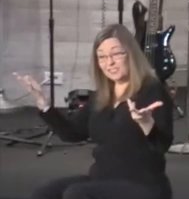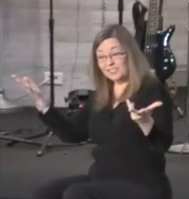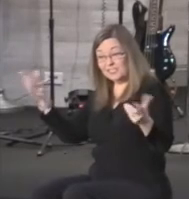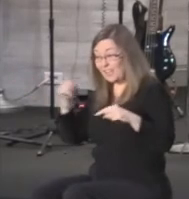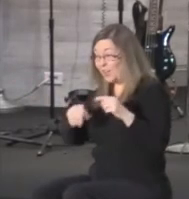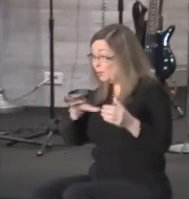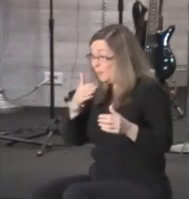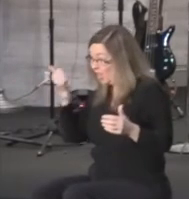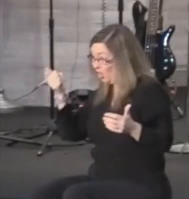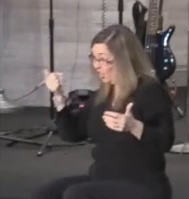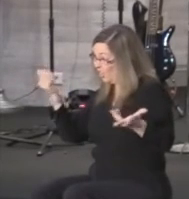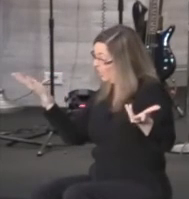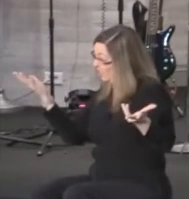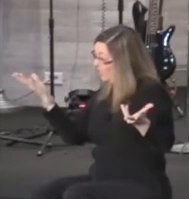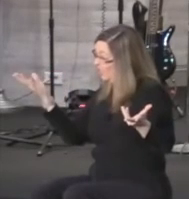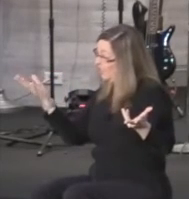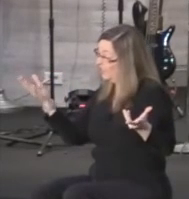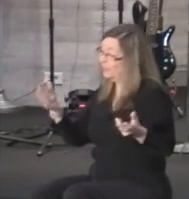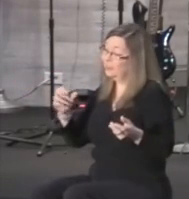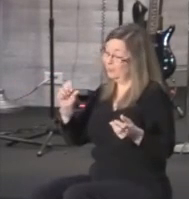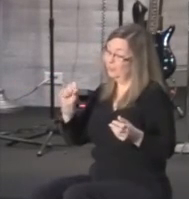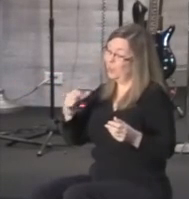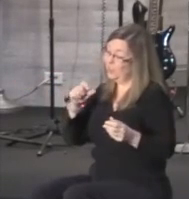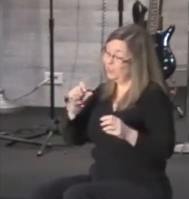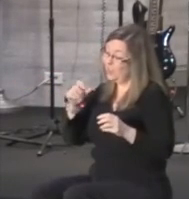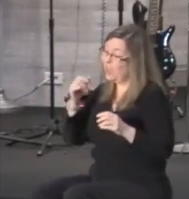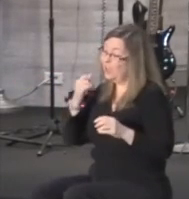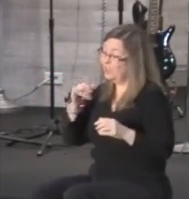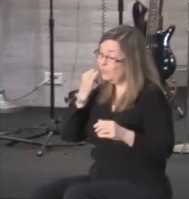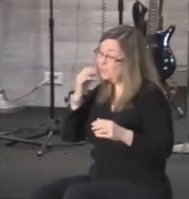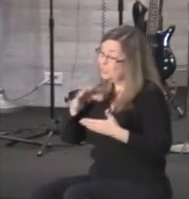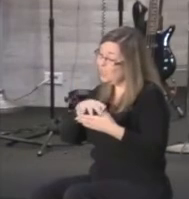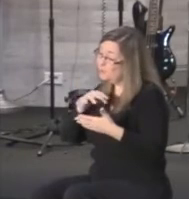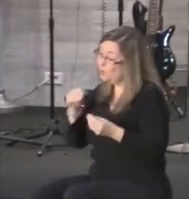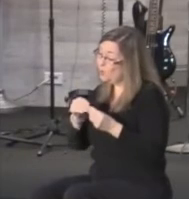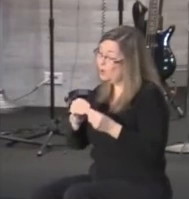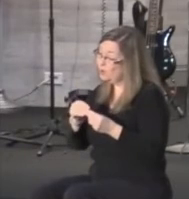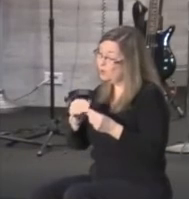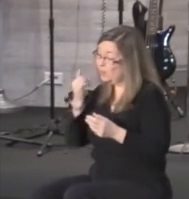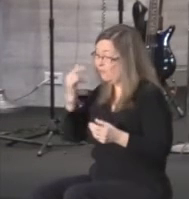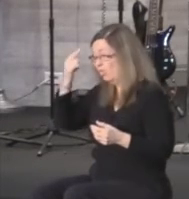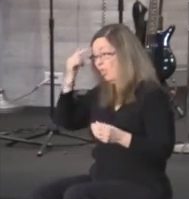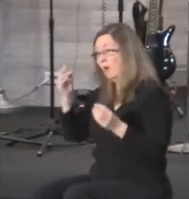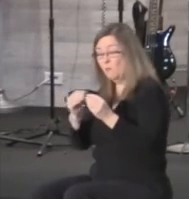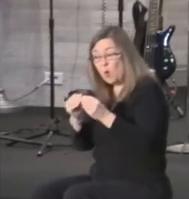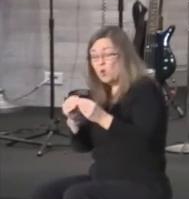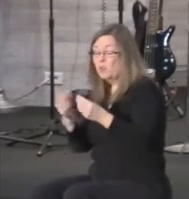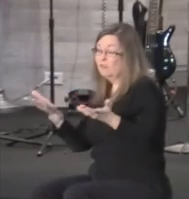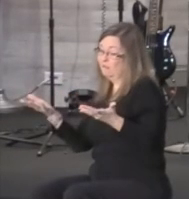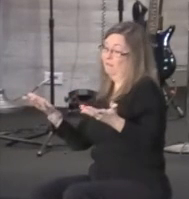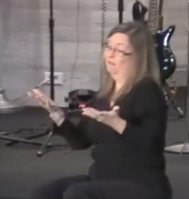You couldn't do better? Well, I guess I could if I studied more. I guess I could if I thought about things a little